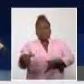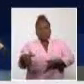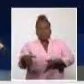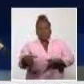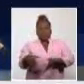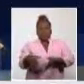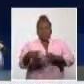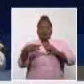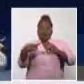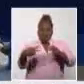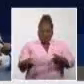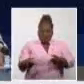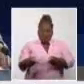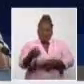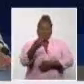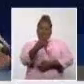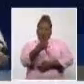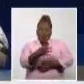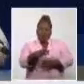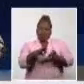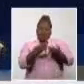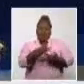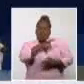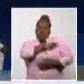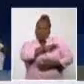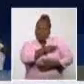In Cuba today, there are still